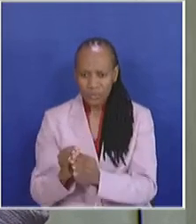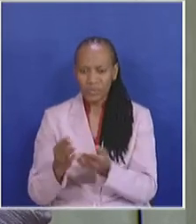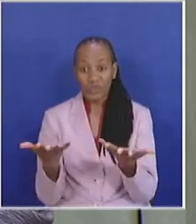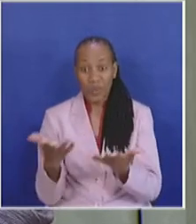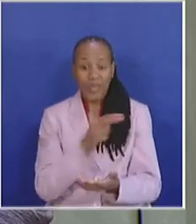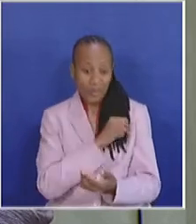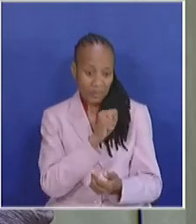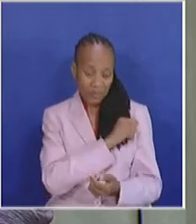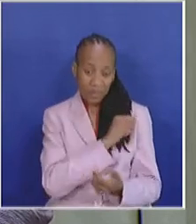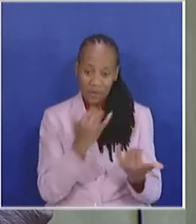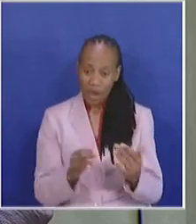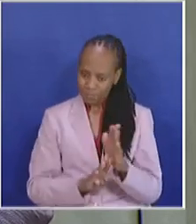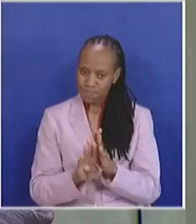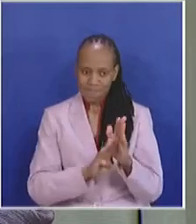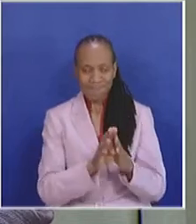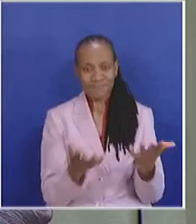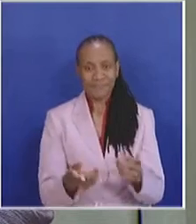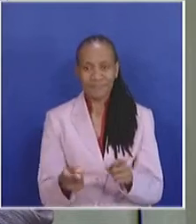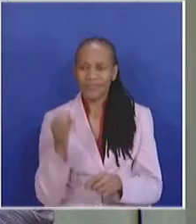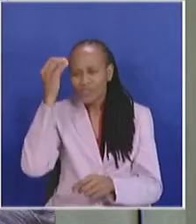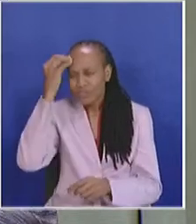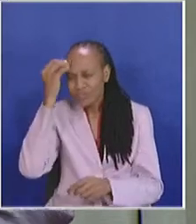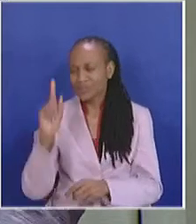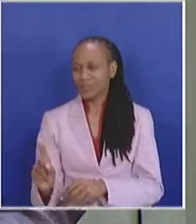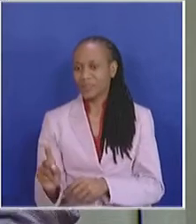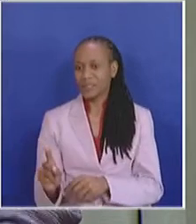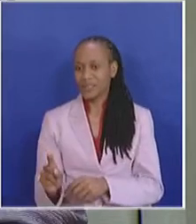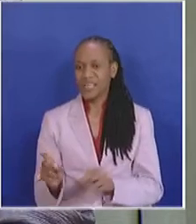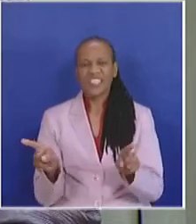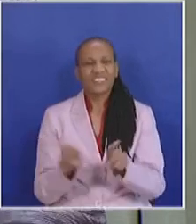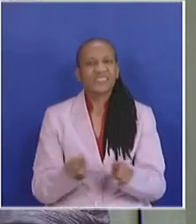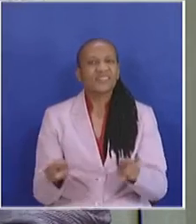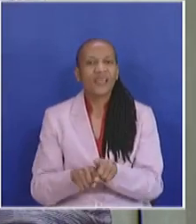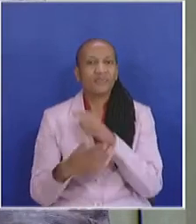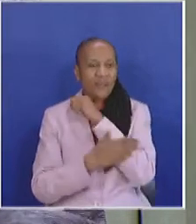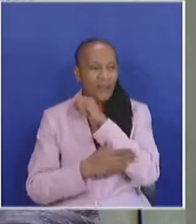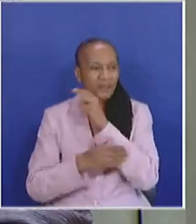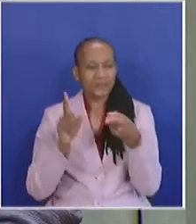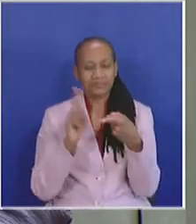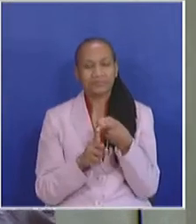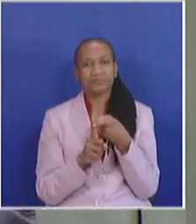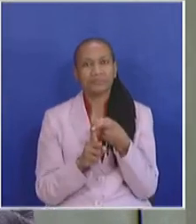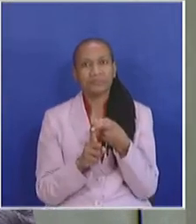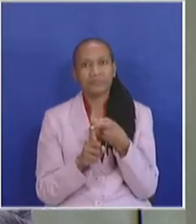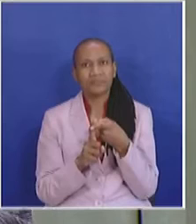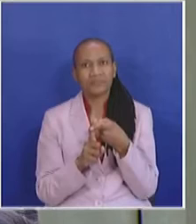them. Interestingly, Madam Chair, even the neighboring countries, like in a case of